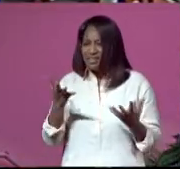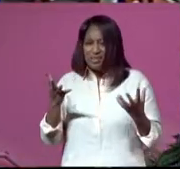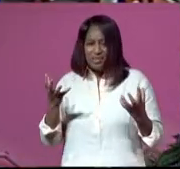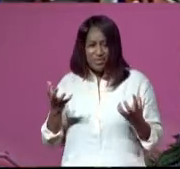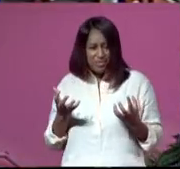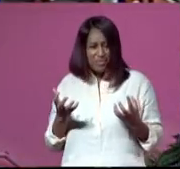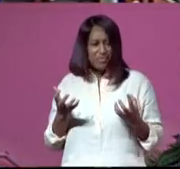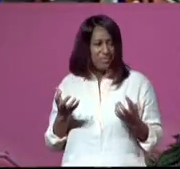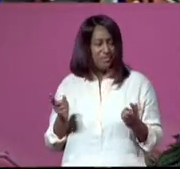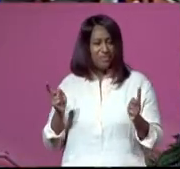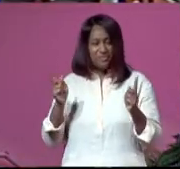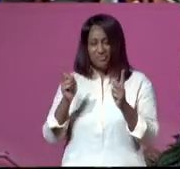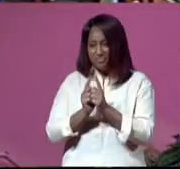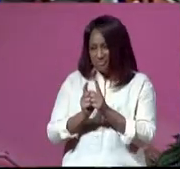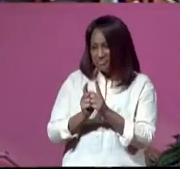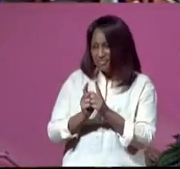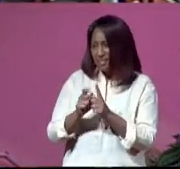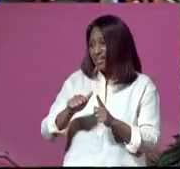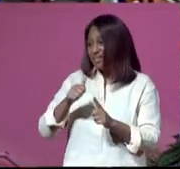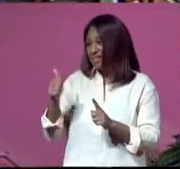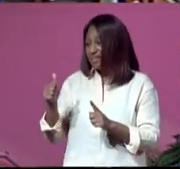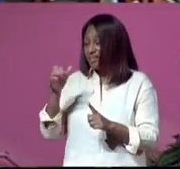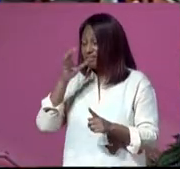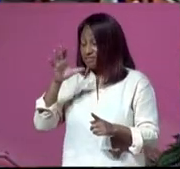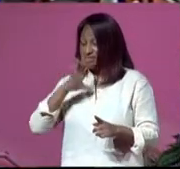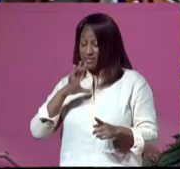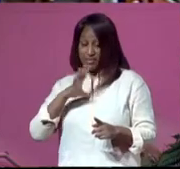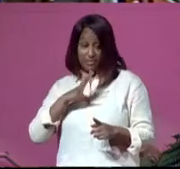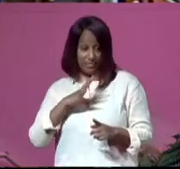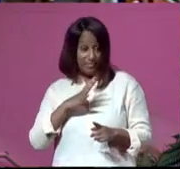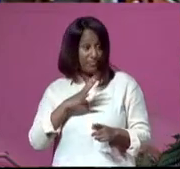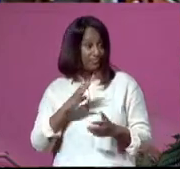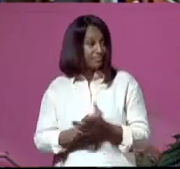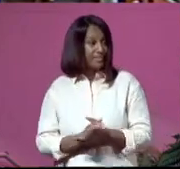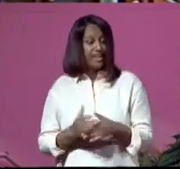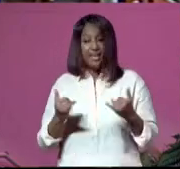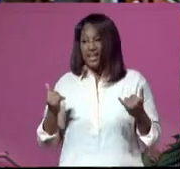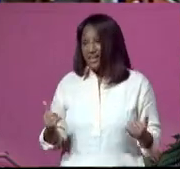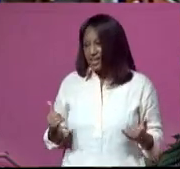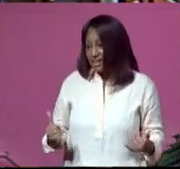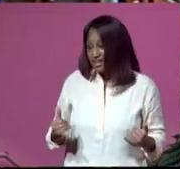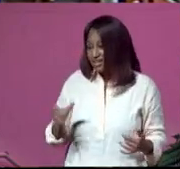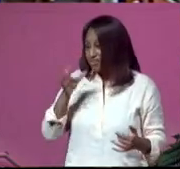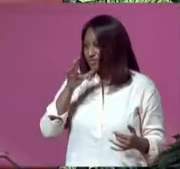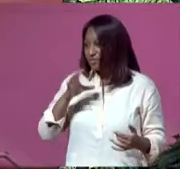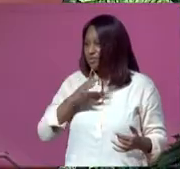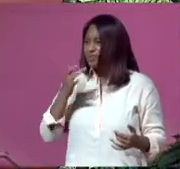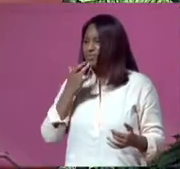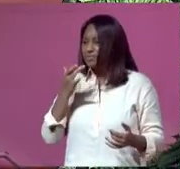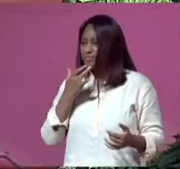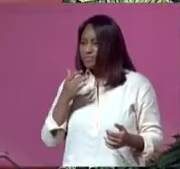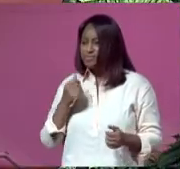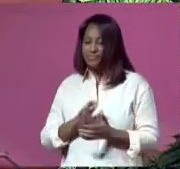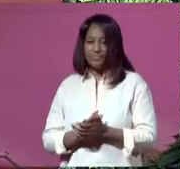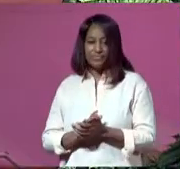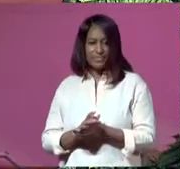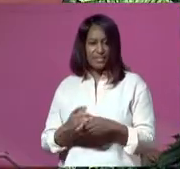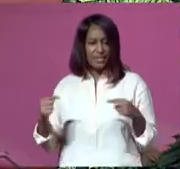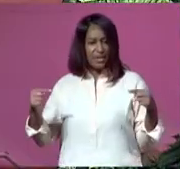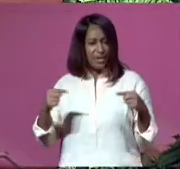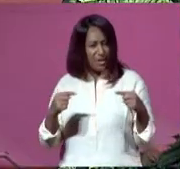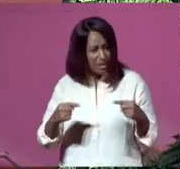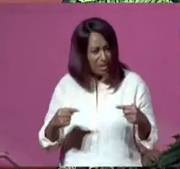was dangerous. Watch this. Which means she would rather hurt herself than face